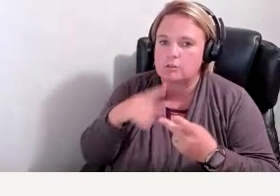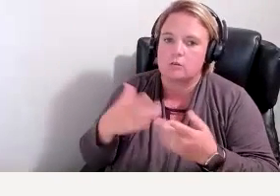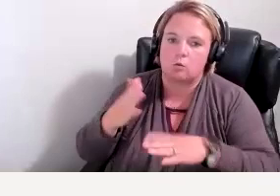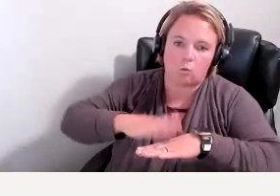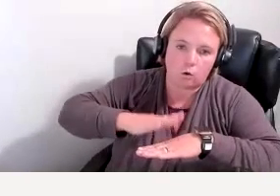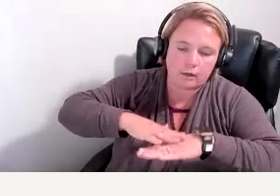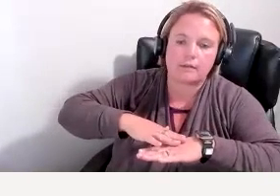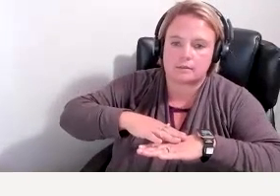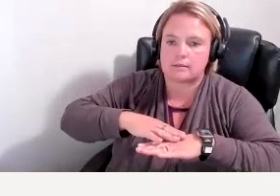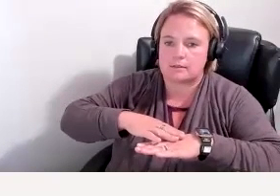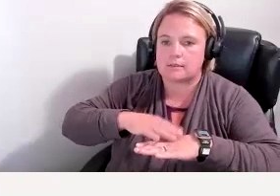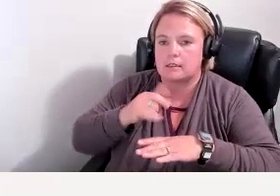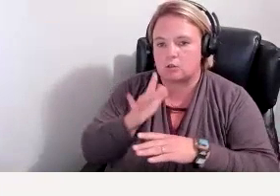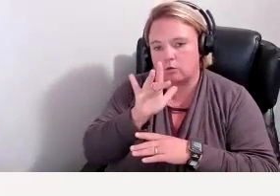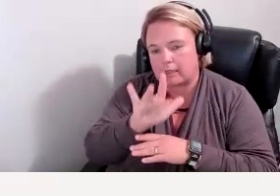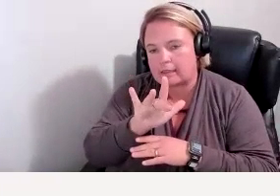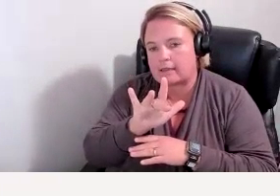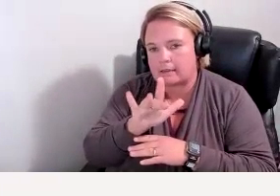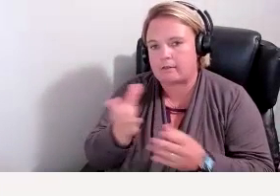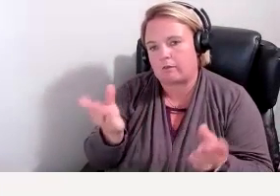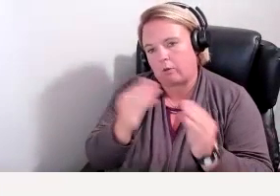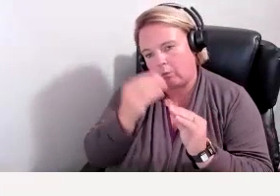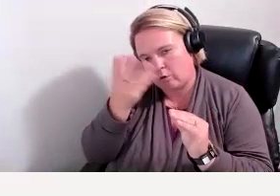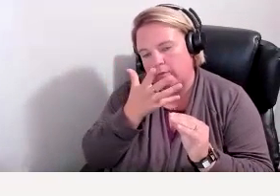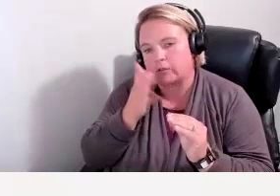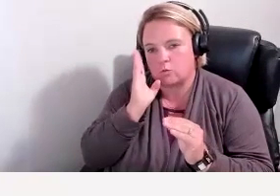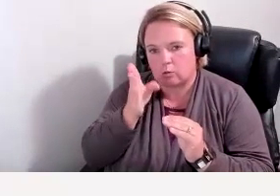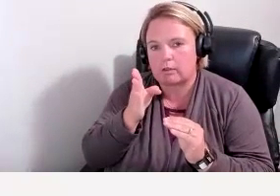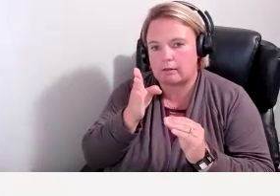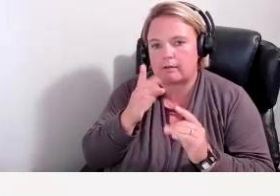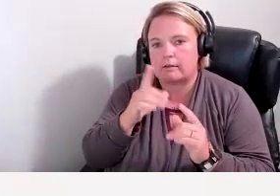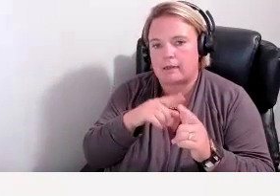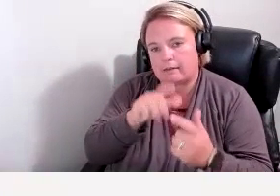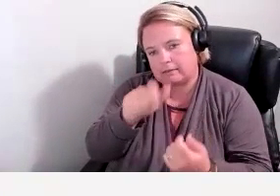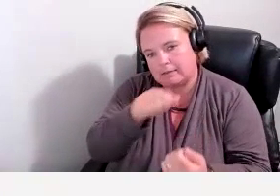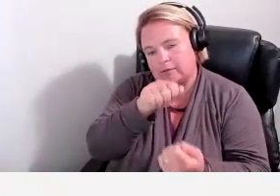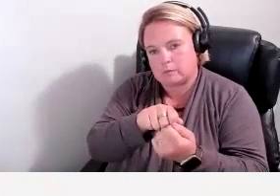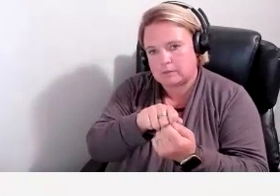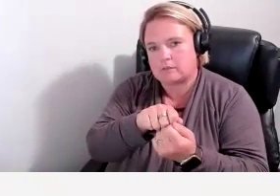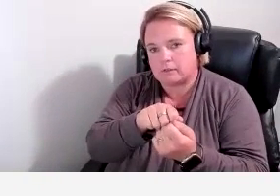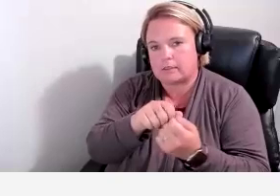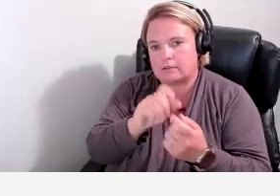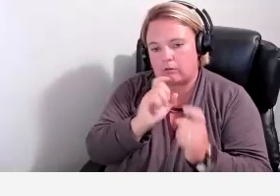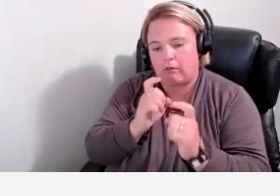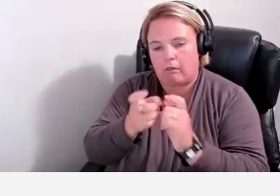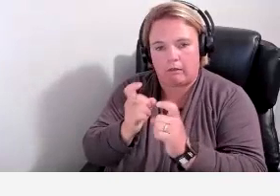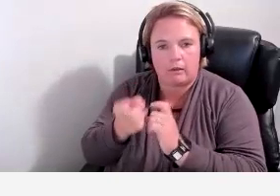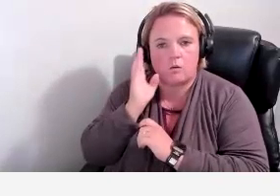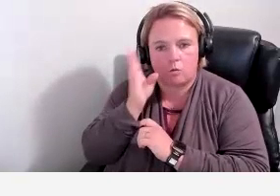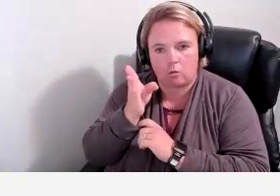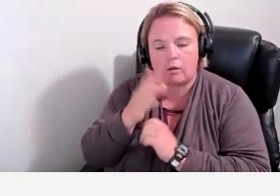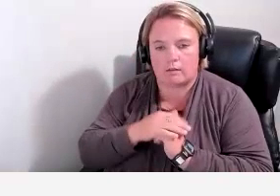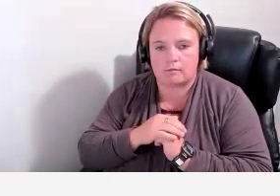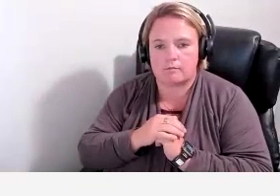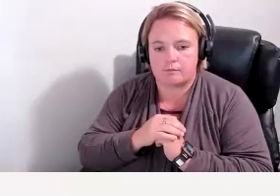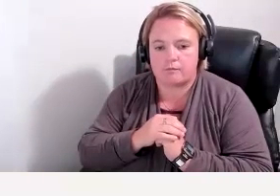And again, you can click on it for more information, go directly to that page to make the edits and changes as